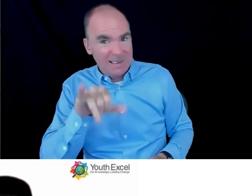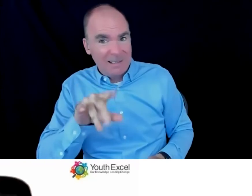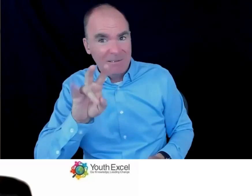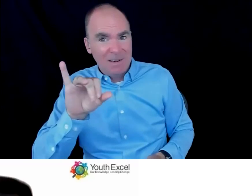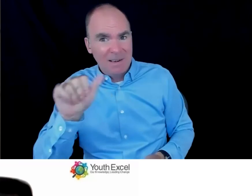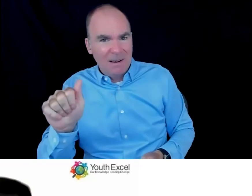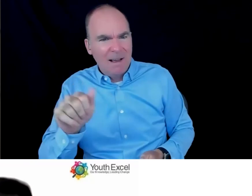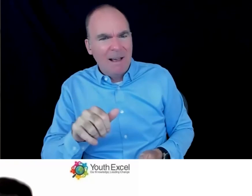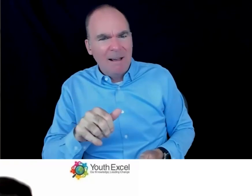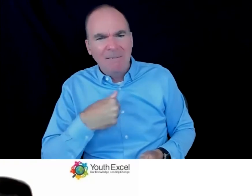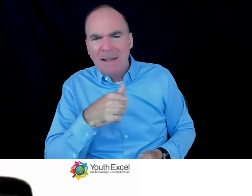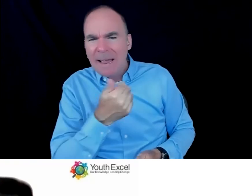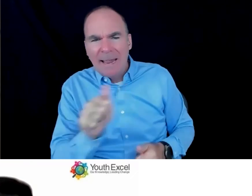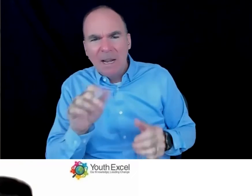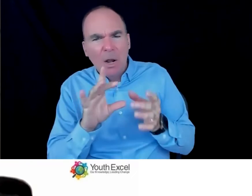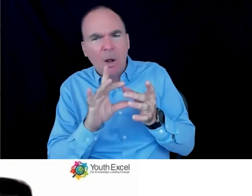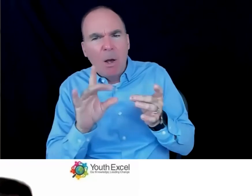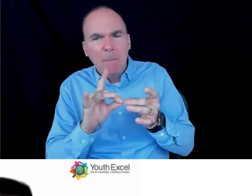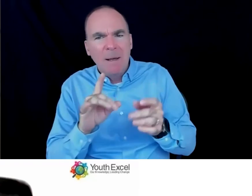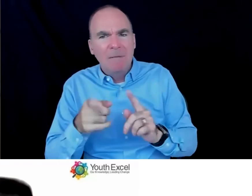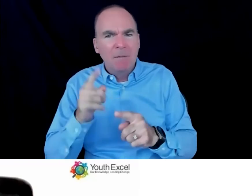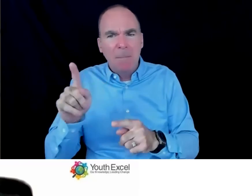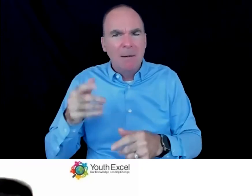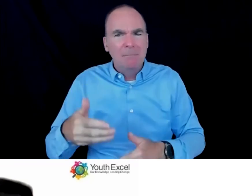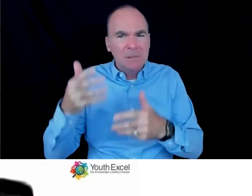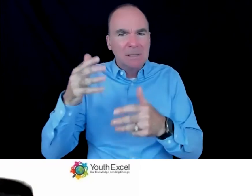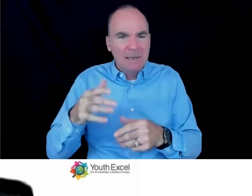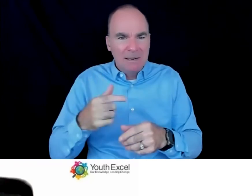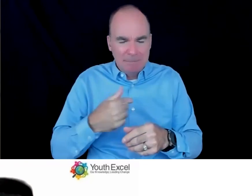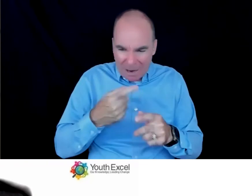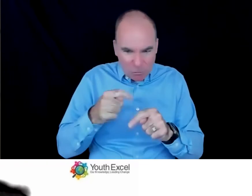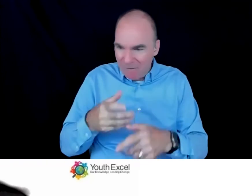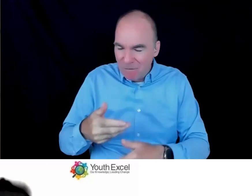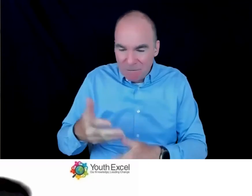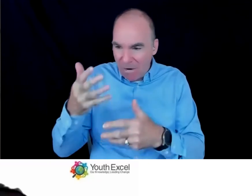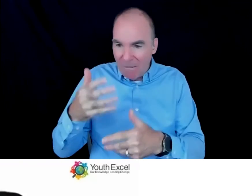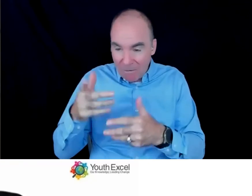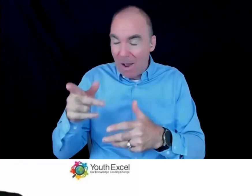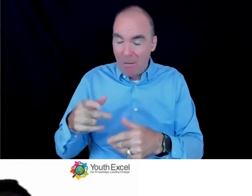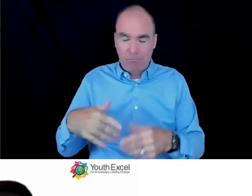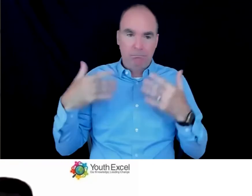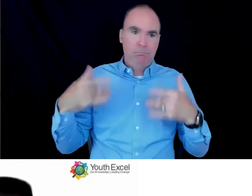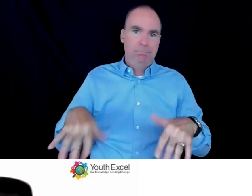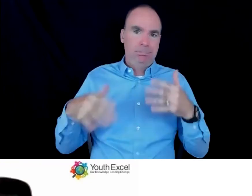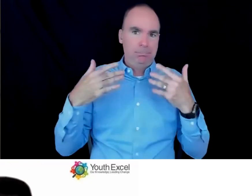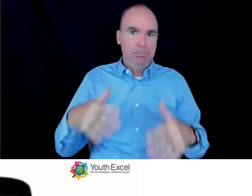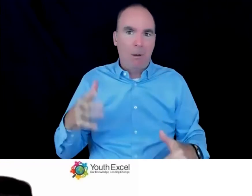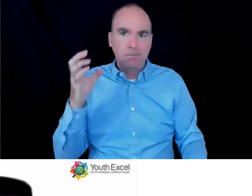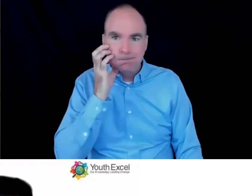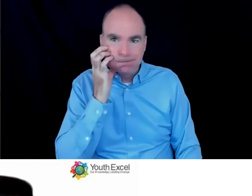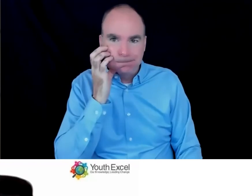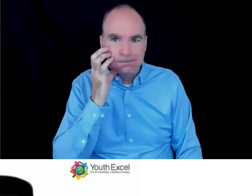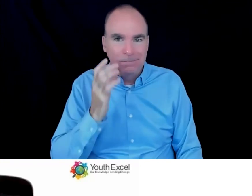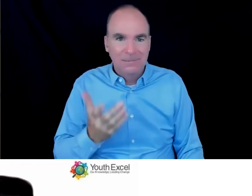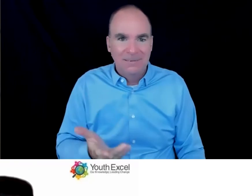any particular comment that you picked up from the chat box? Because I tried following it and it was a mouthful. I don't know if there's any great one that